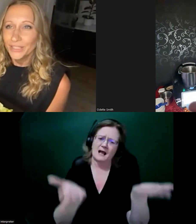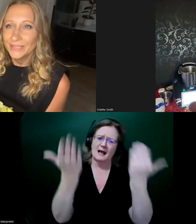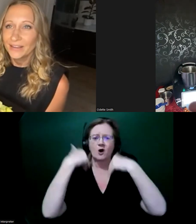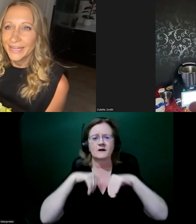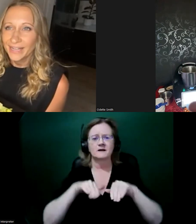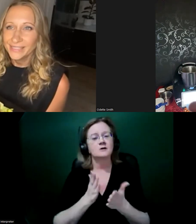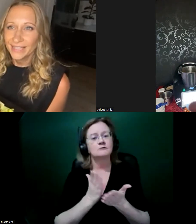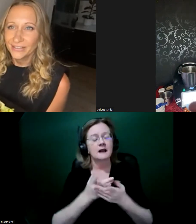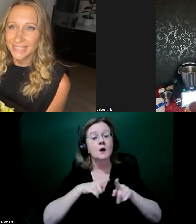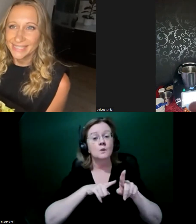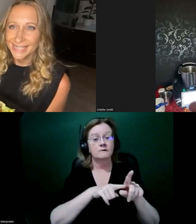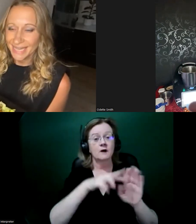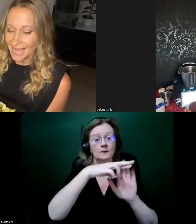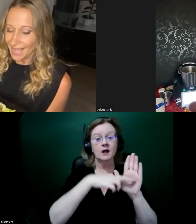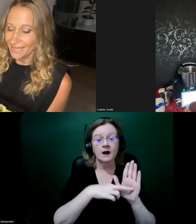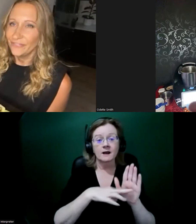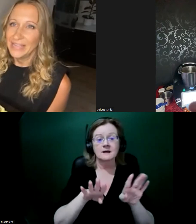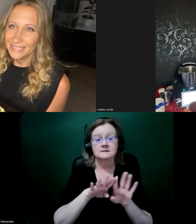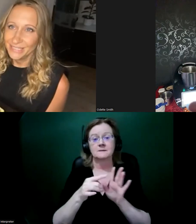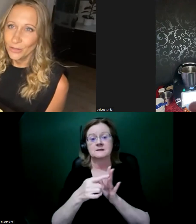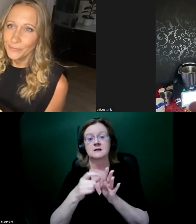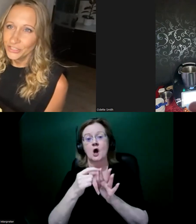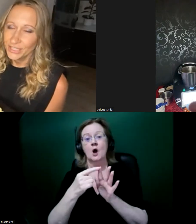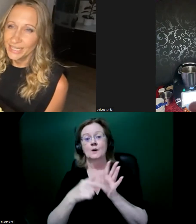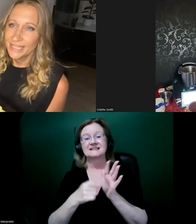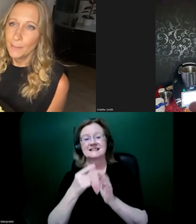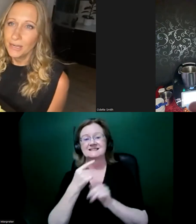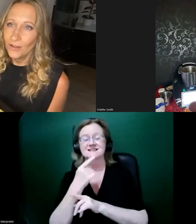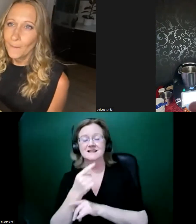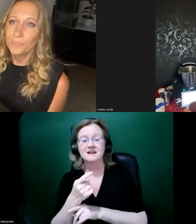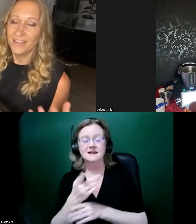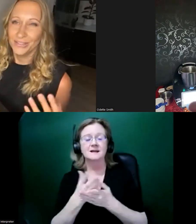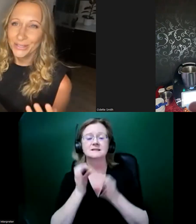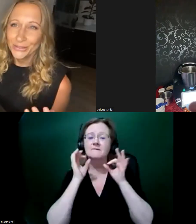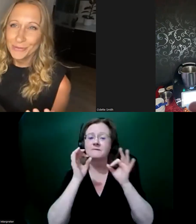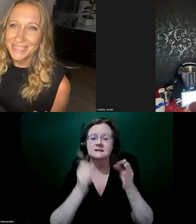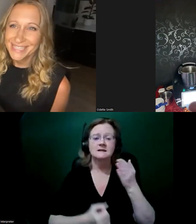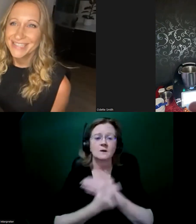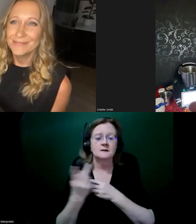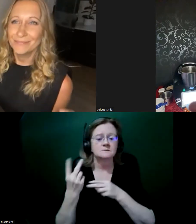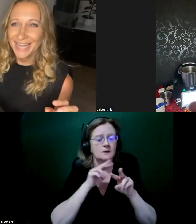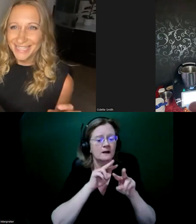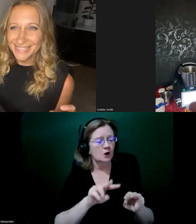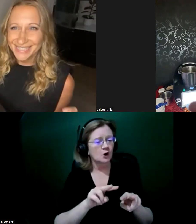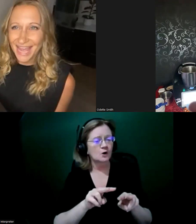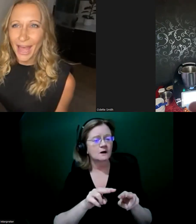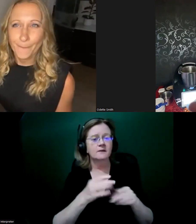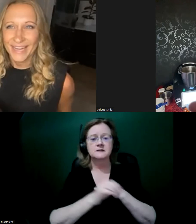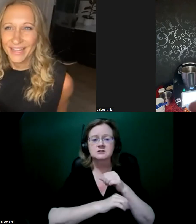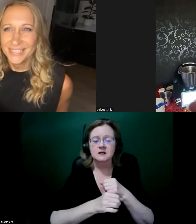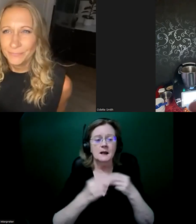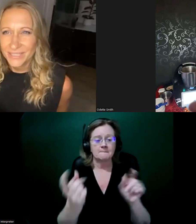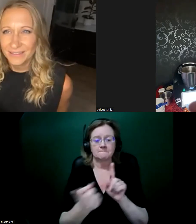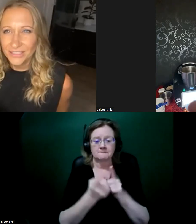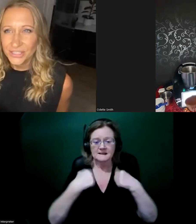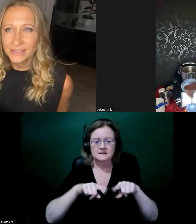are following the guidelines, like Odette said, and it's a fantastic opportunity to come along, have a look at the Thermomix, meet us, and